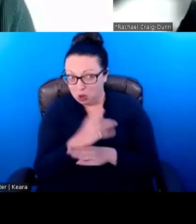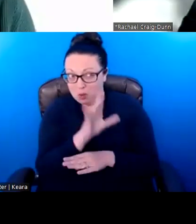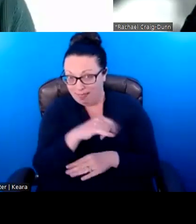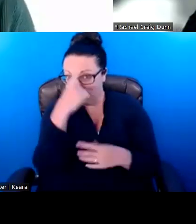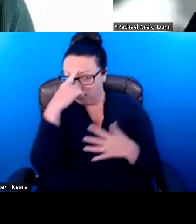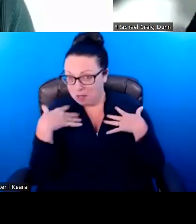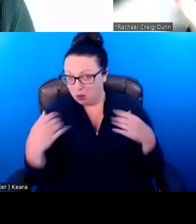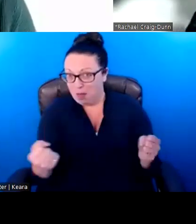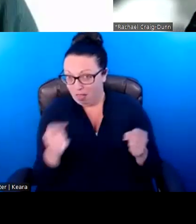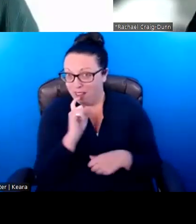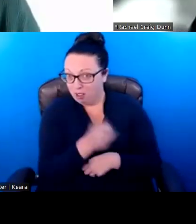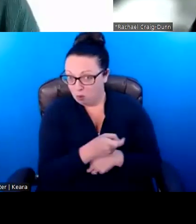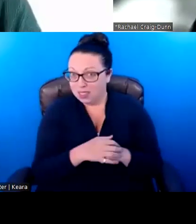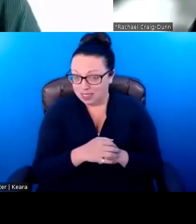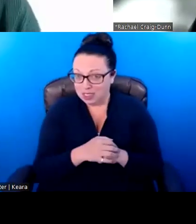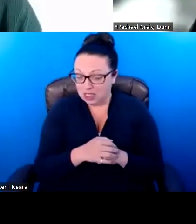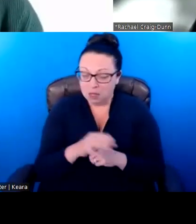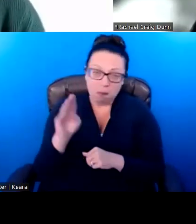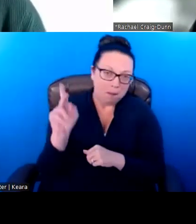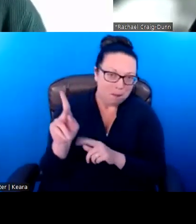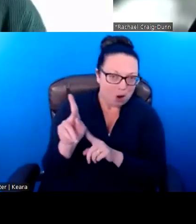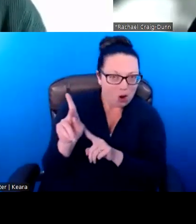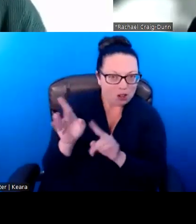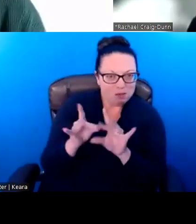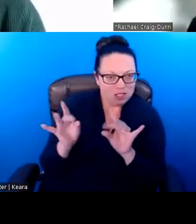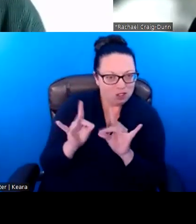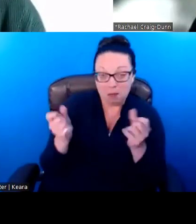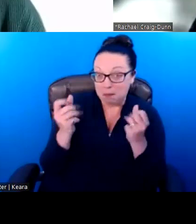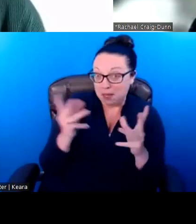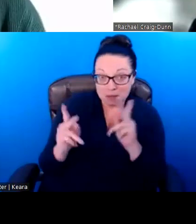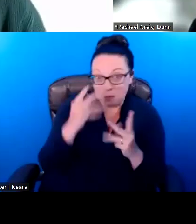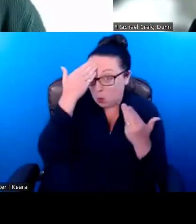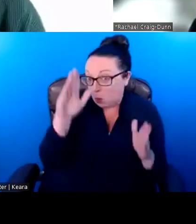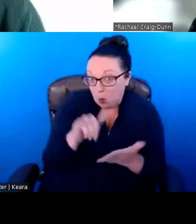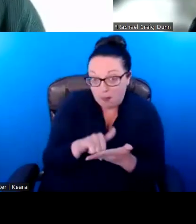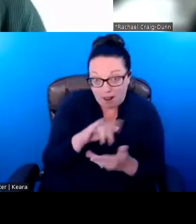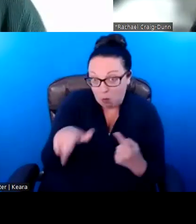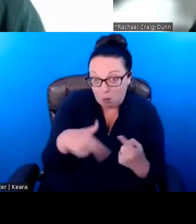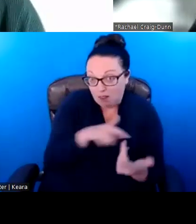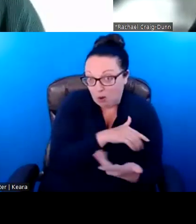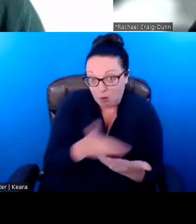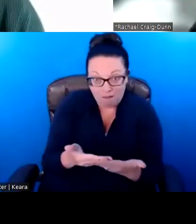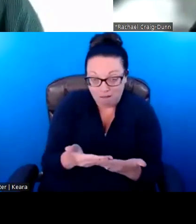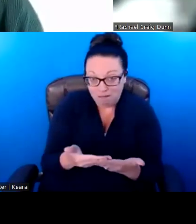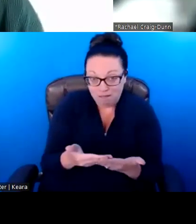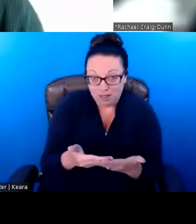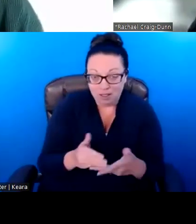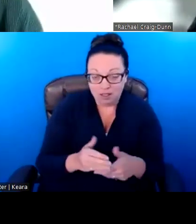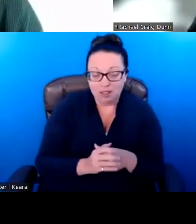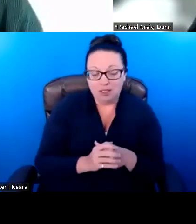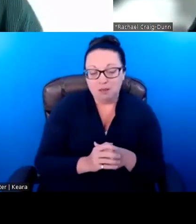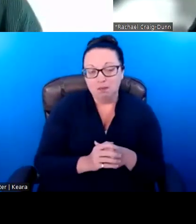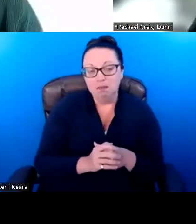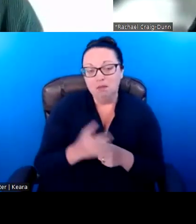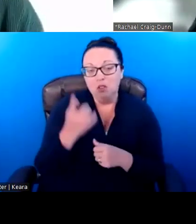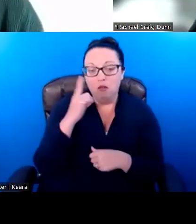diagnosis. But as Mark said, a lot of people don't know that when they come to the table. So for me,